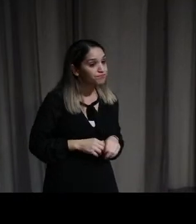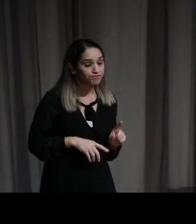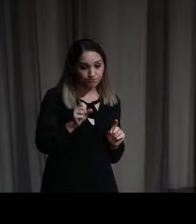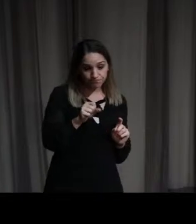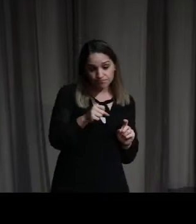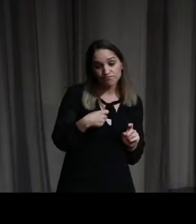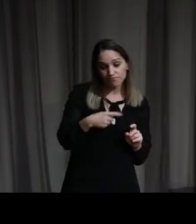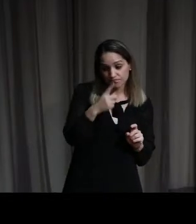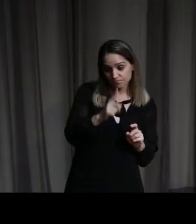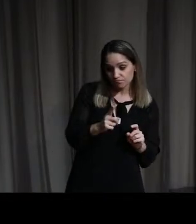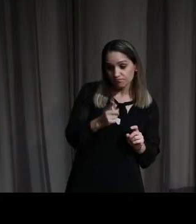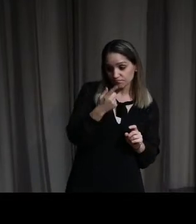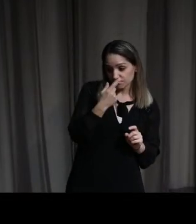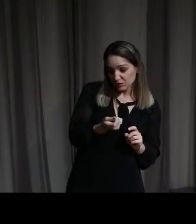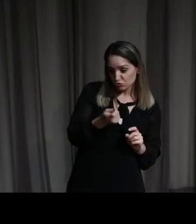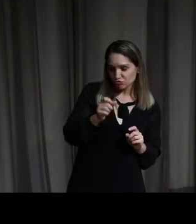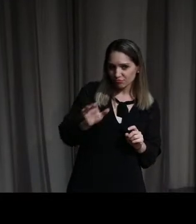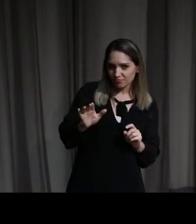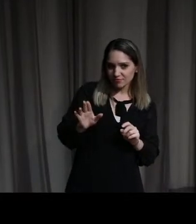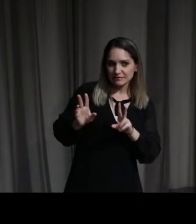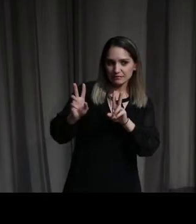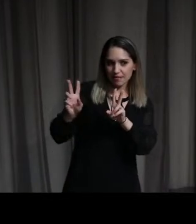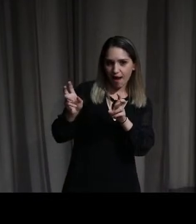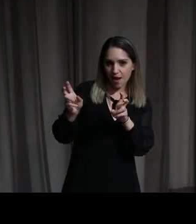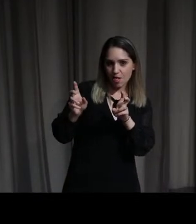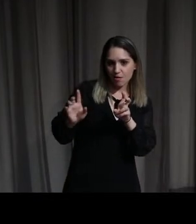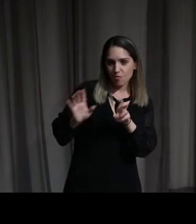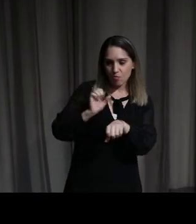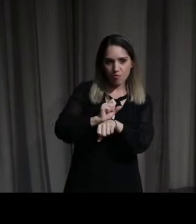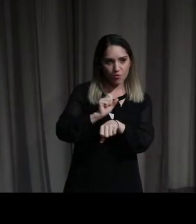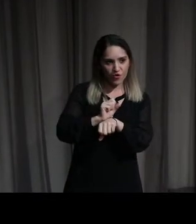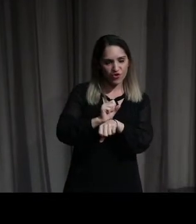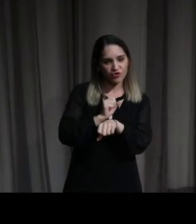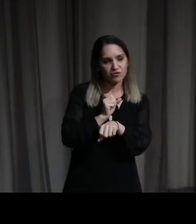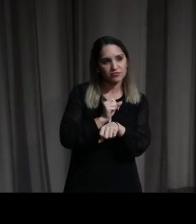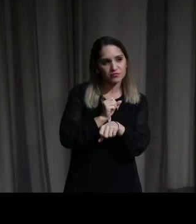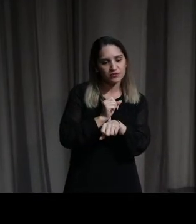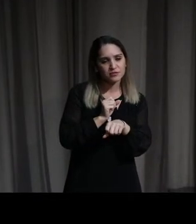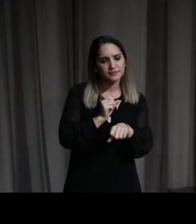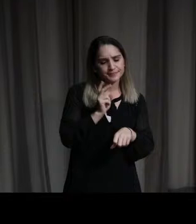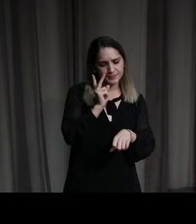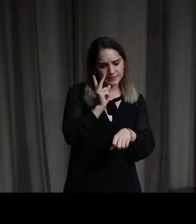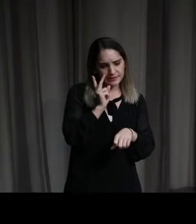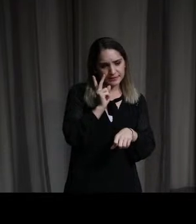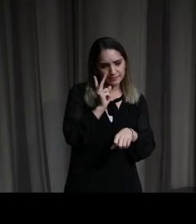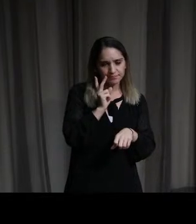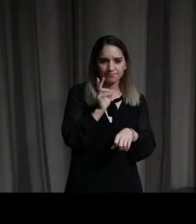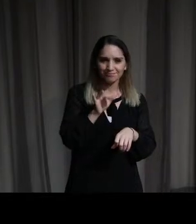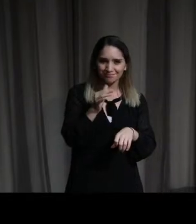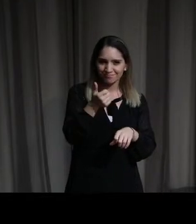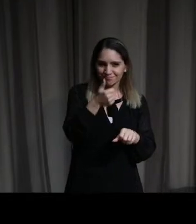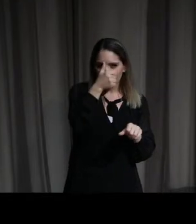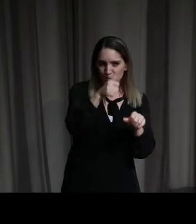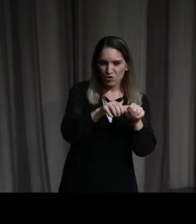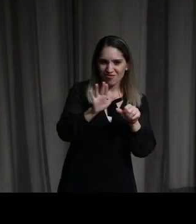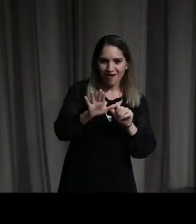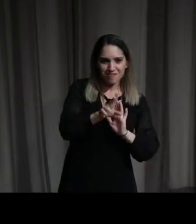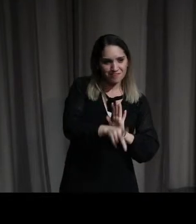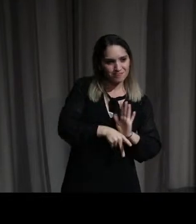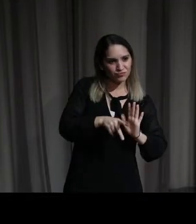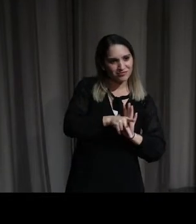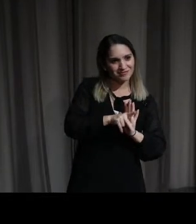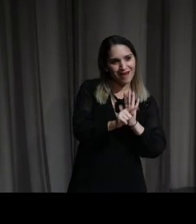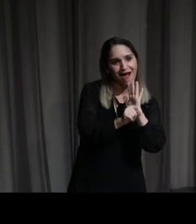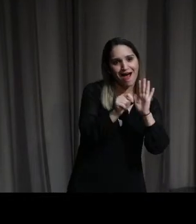interesting when you consider the titles of some of the works, that, and you must consider the period of time in which he